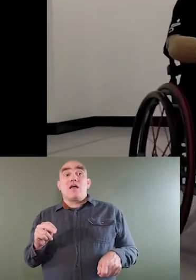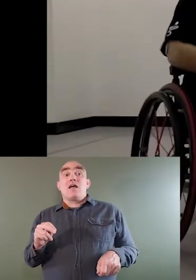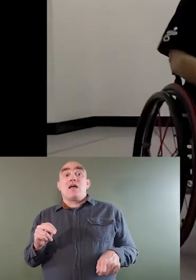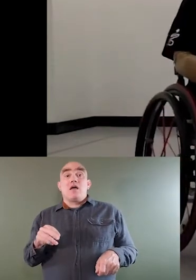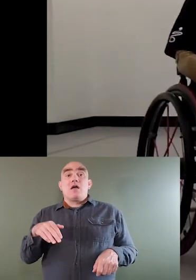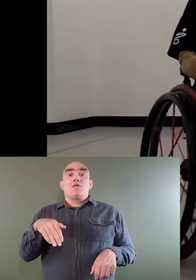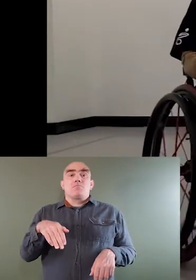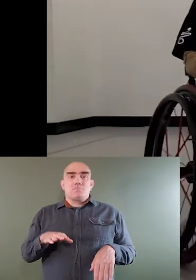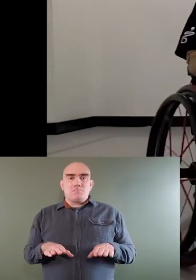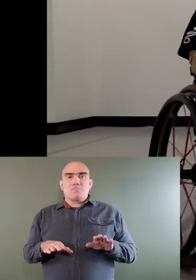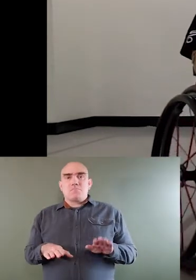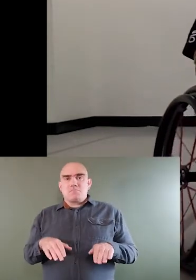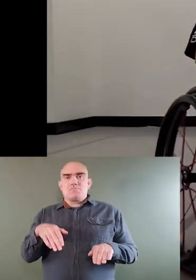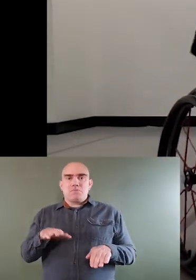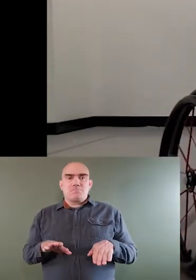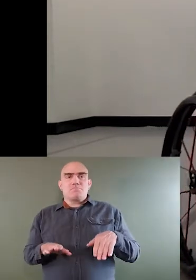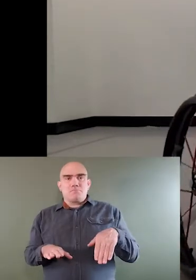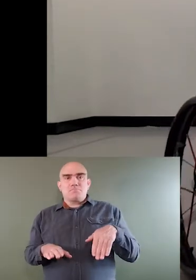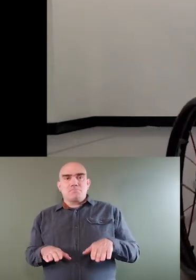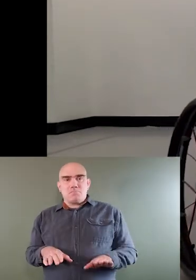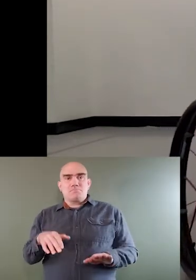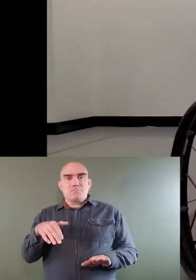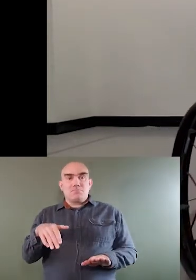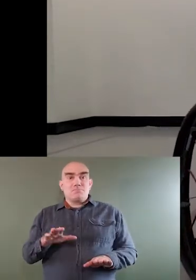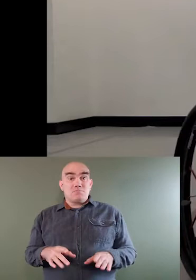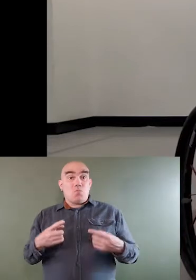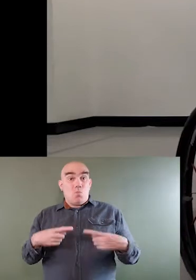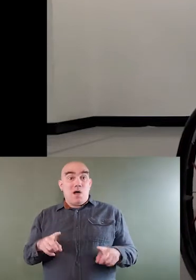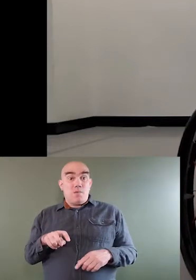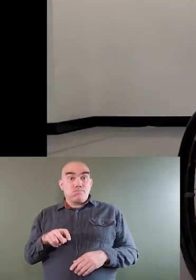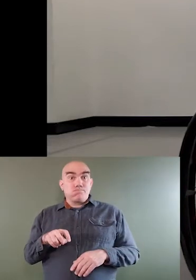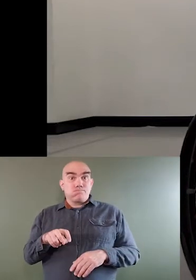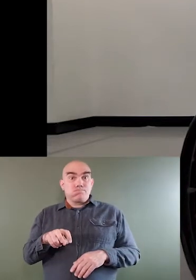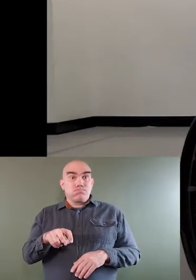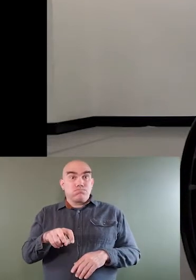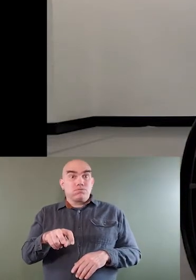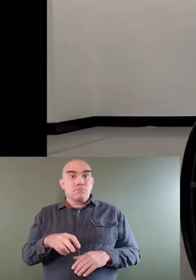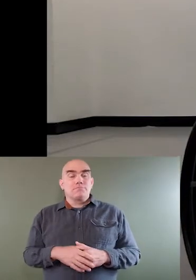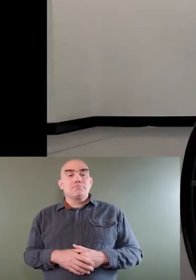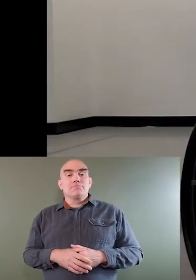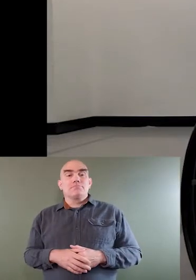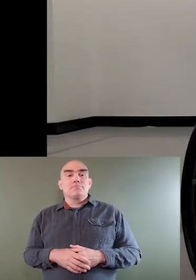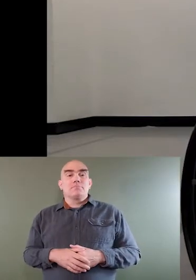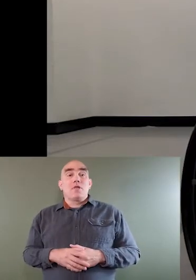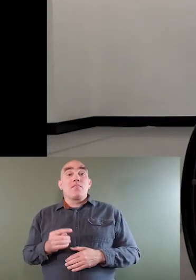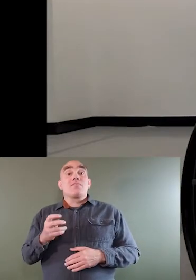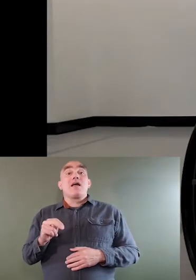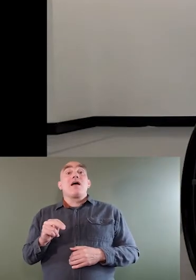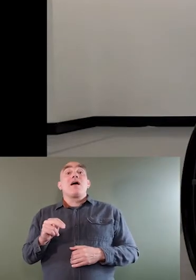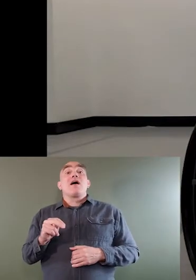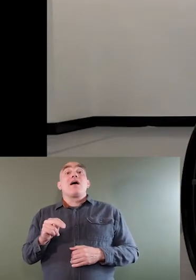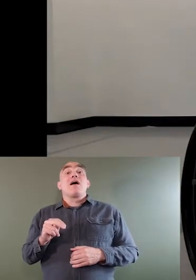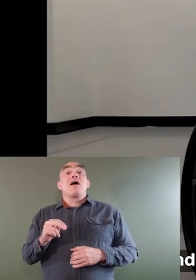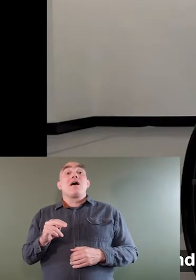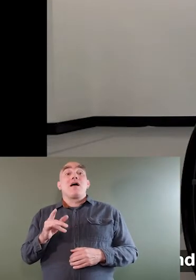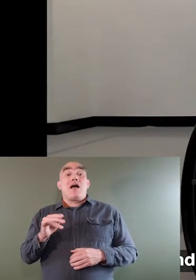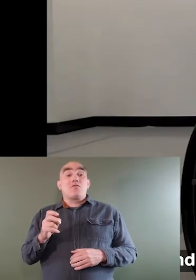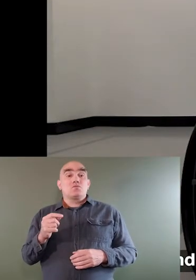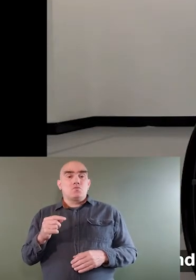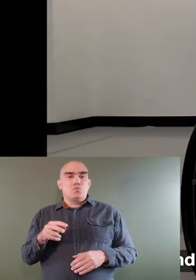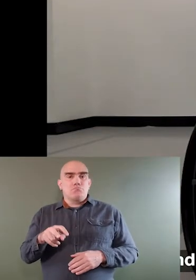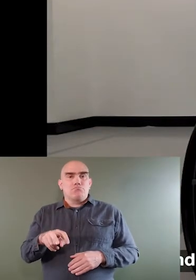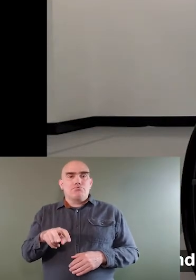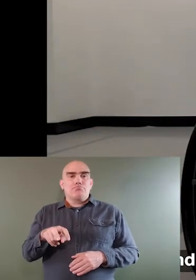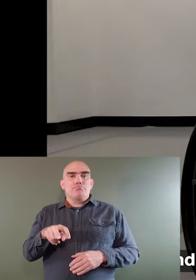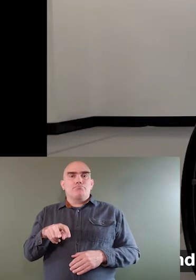right, left, right, left. Then Catherine will pull back and start the